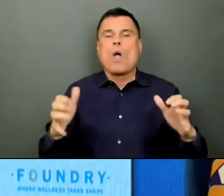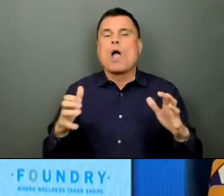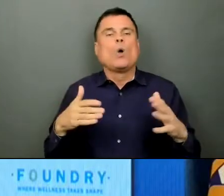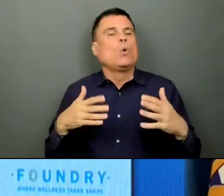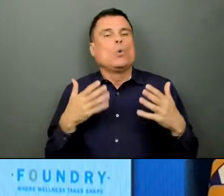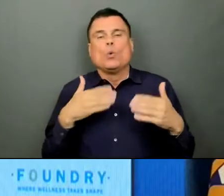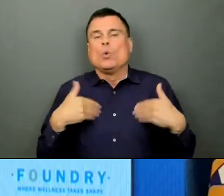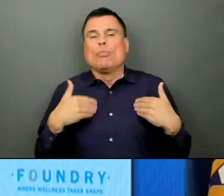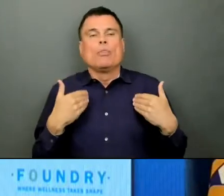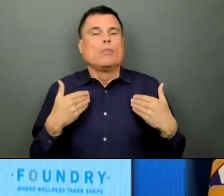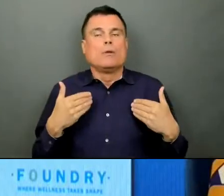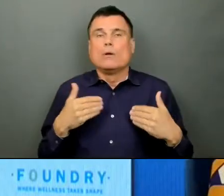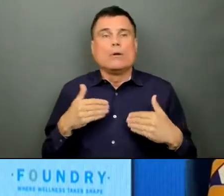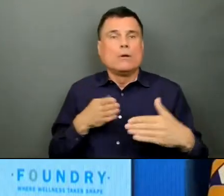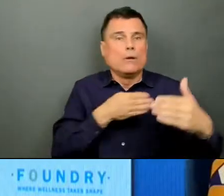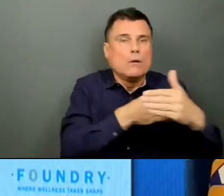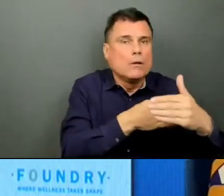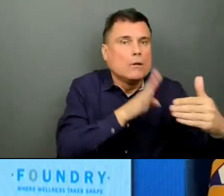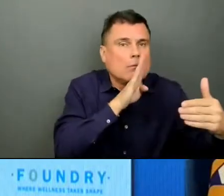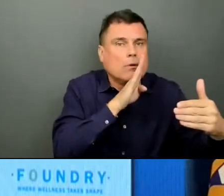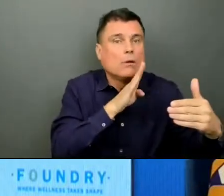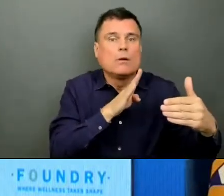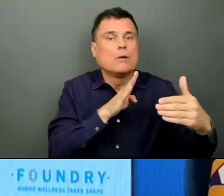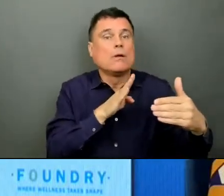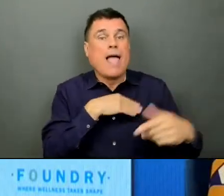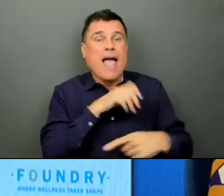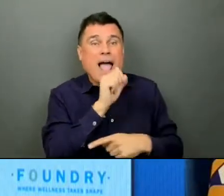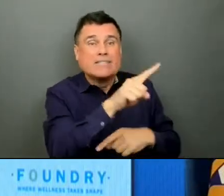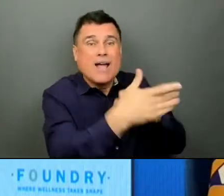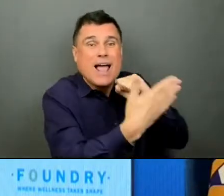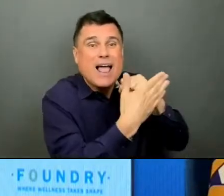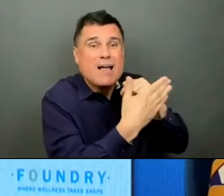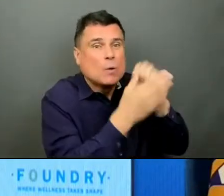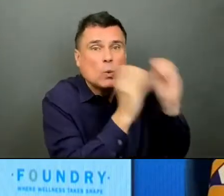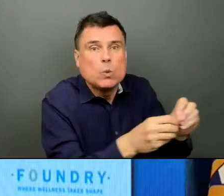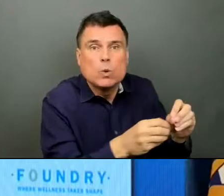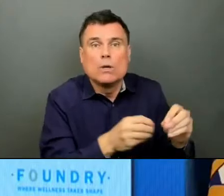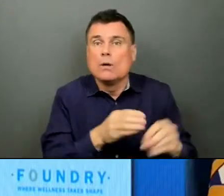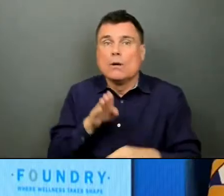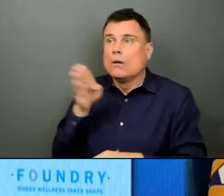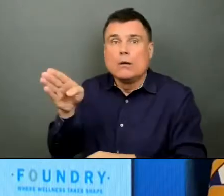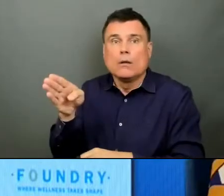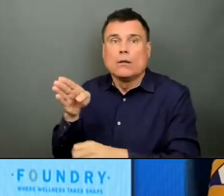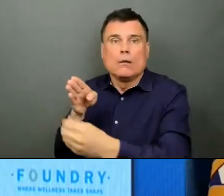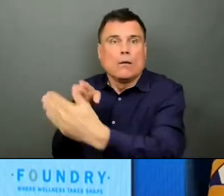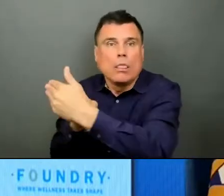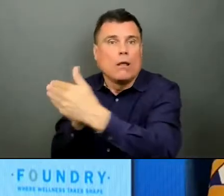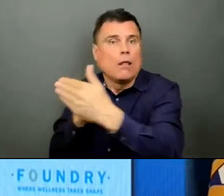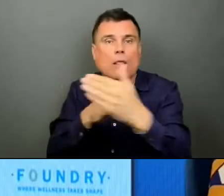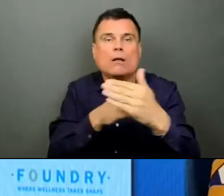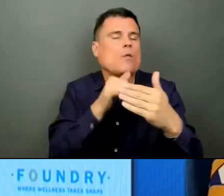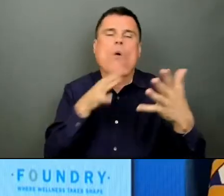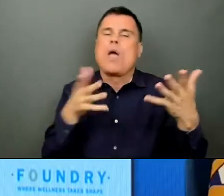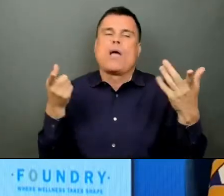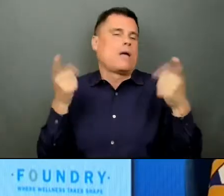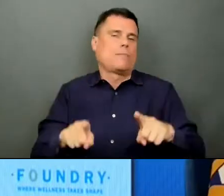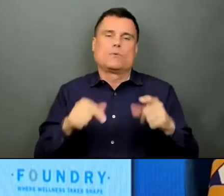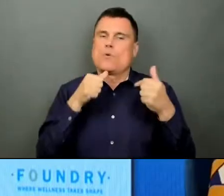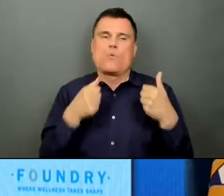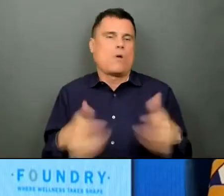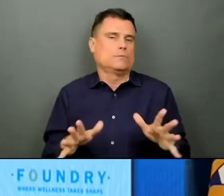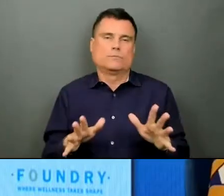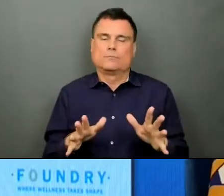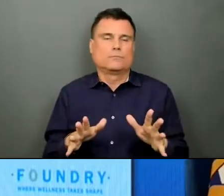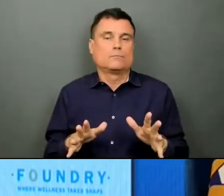critical time in a time of critical need. But we know that more work is needed. And as we create that